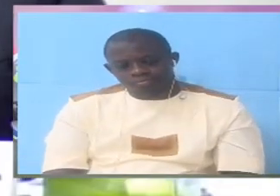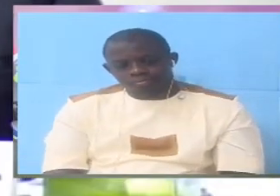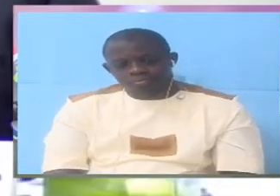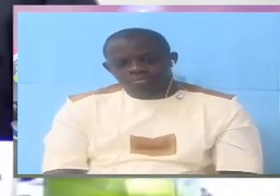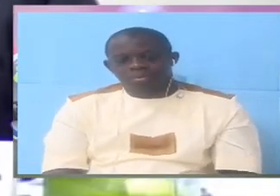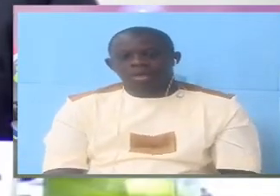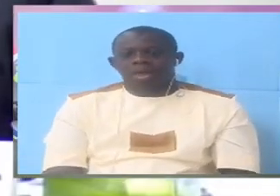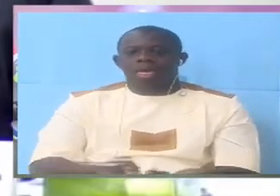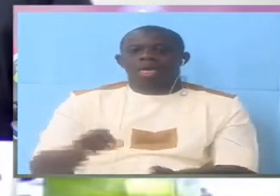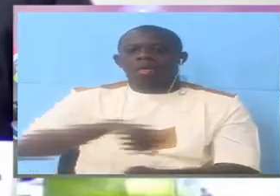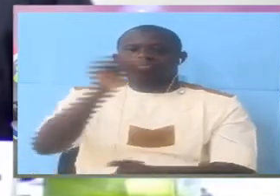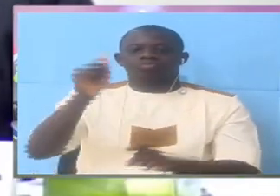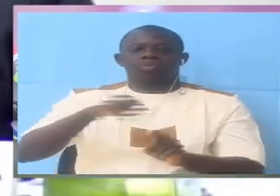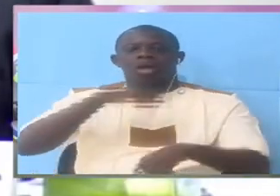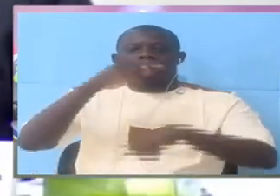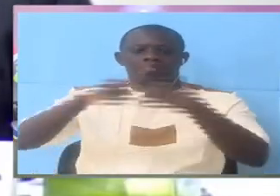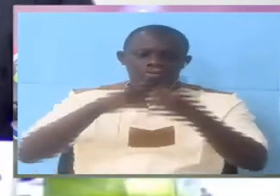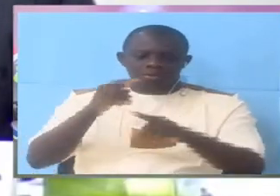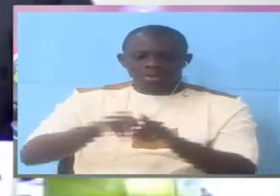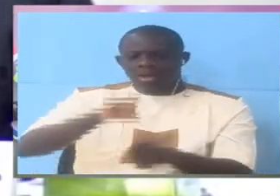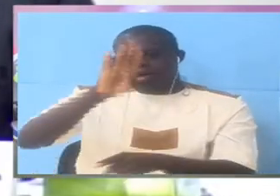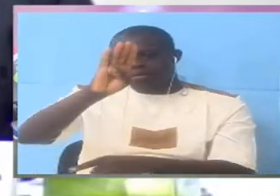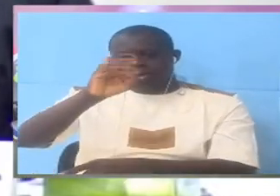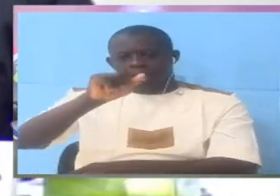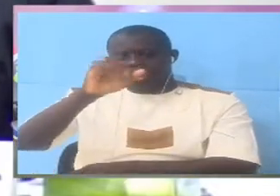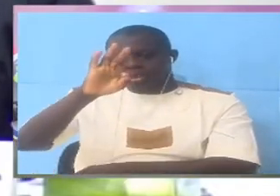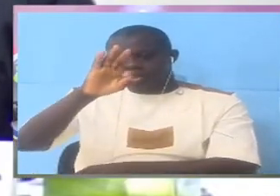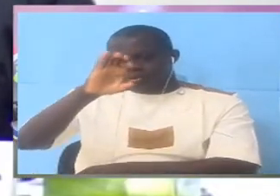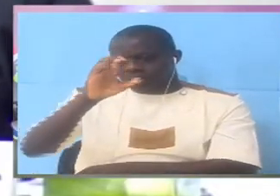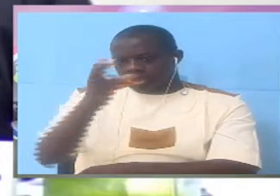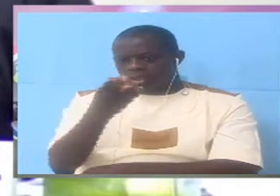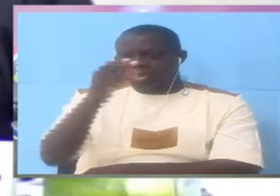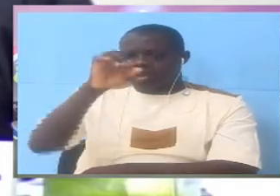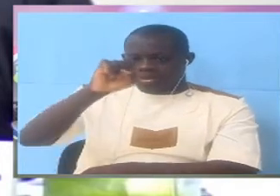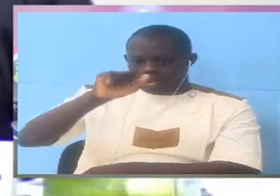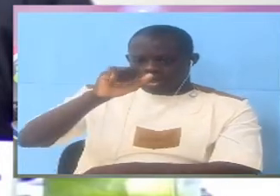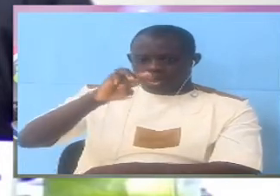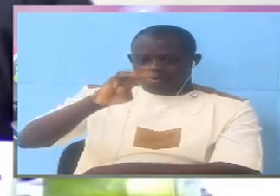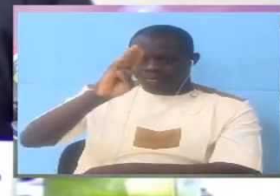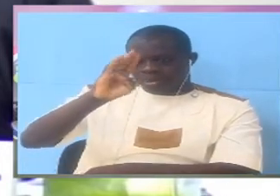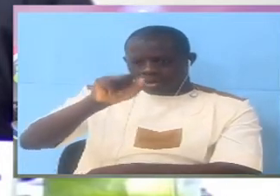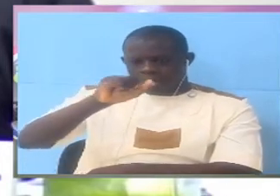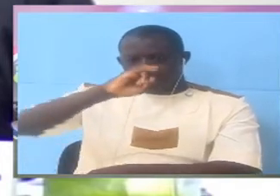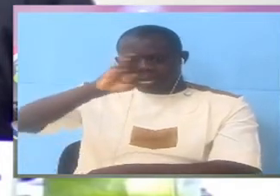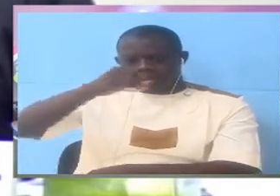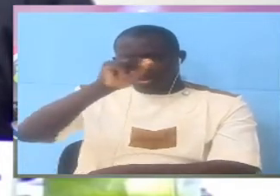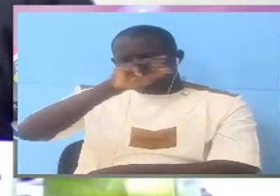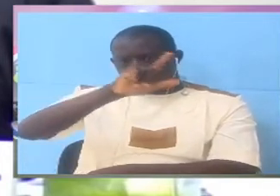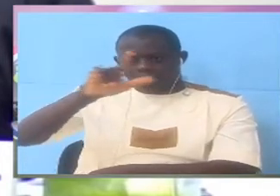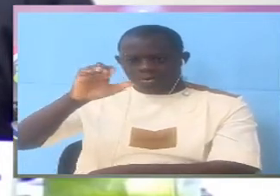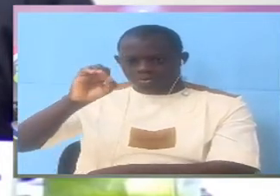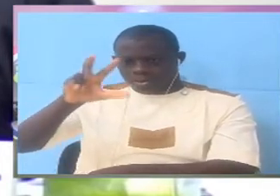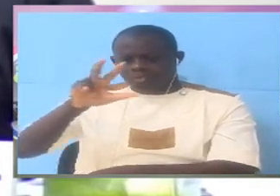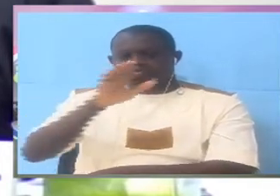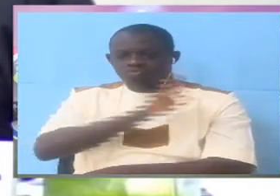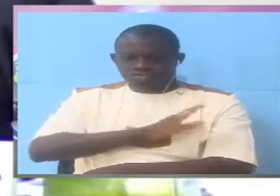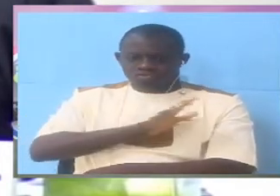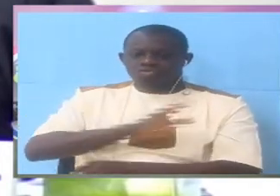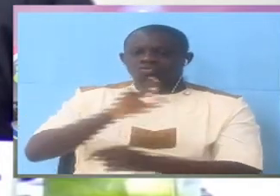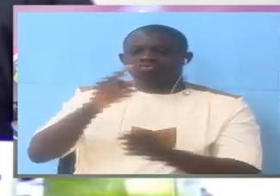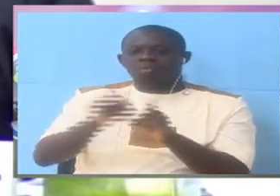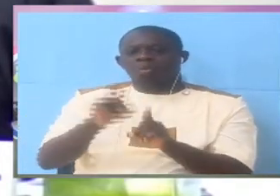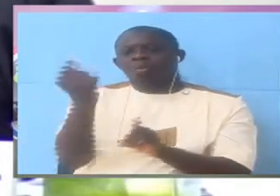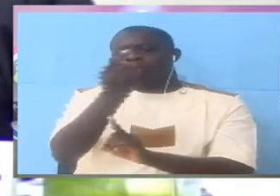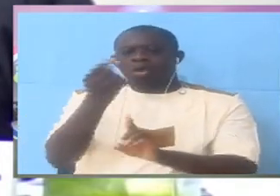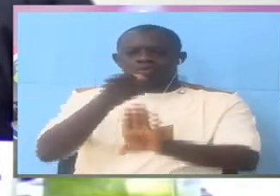And with regards to Bachsamba Jalo too, the only defense you have, it's not true.